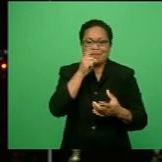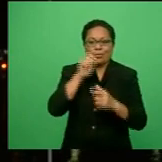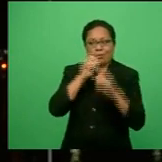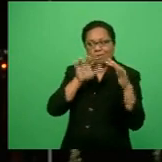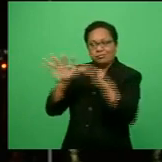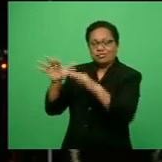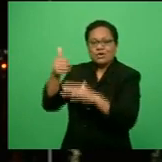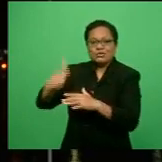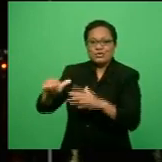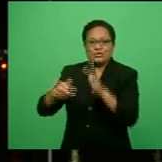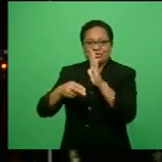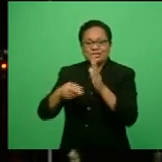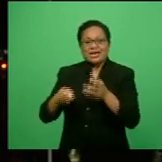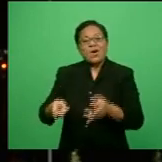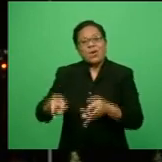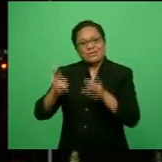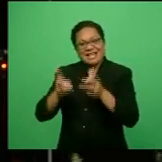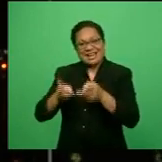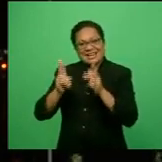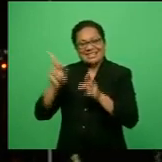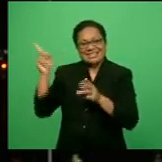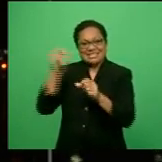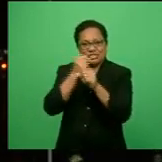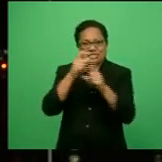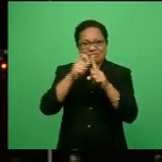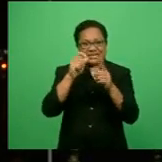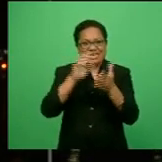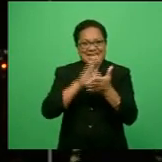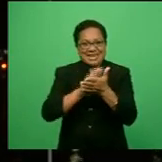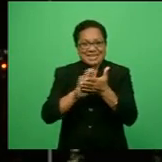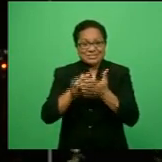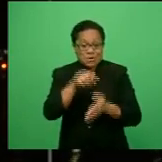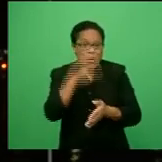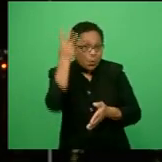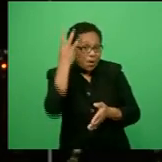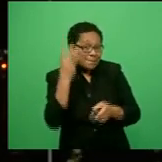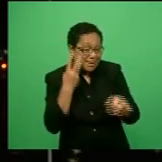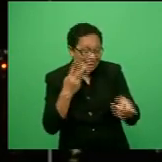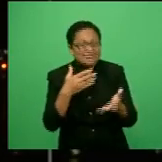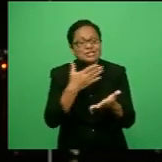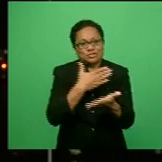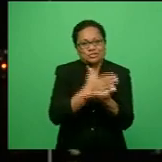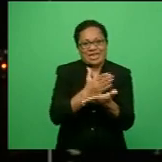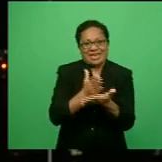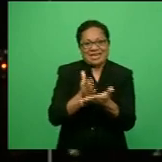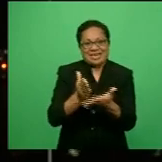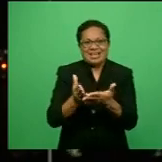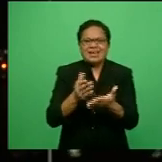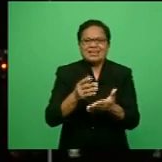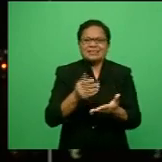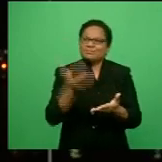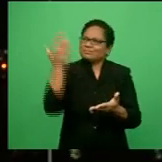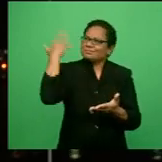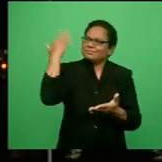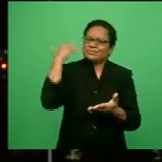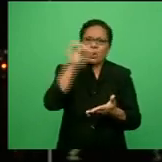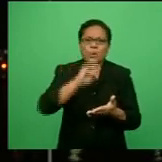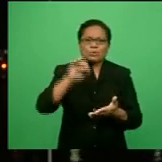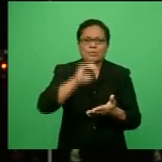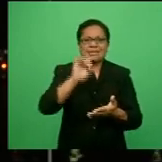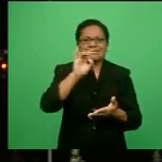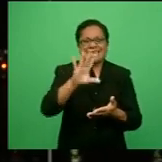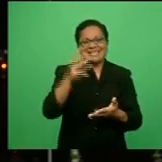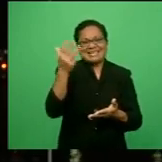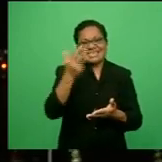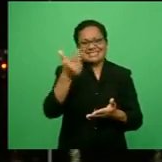Arieta Salusalu, a former housekeeping attendant at GPH, shares her experience of October 10, 1970.